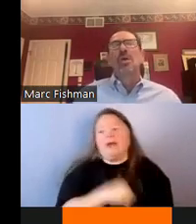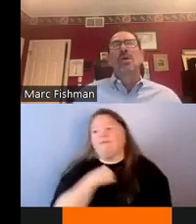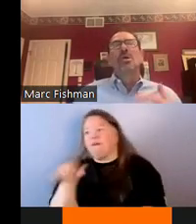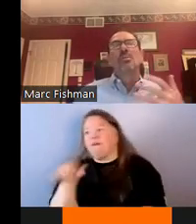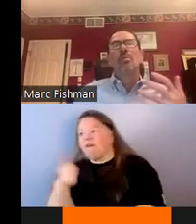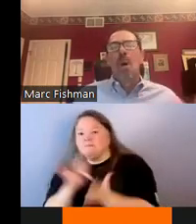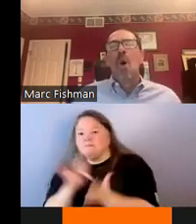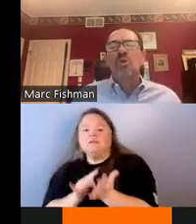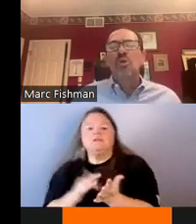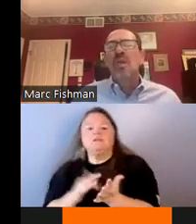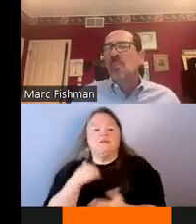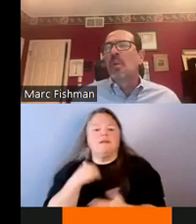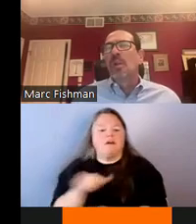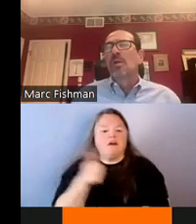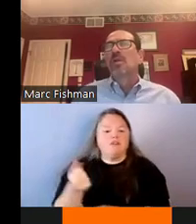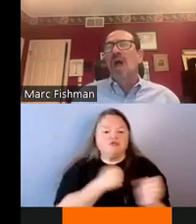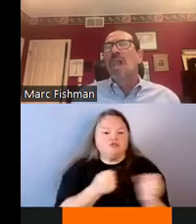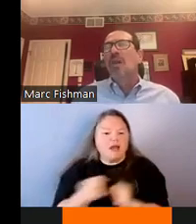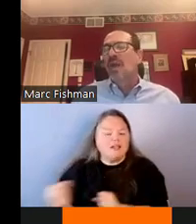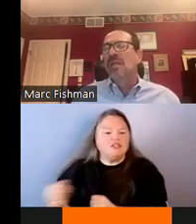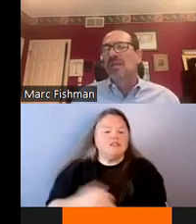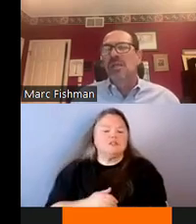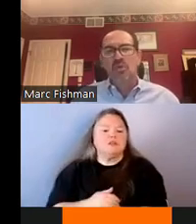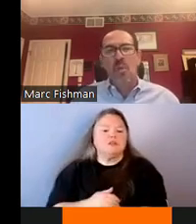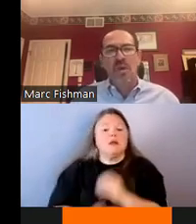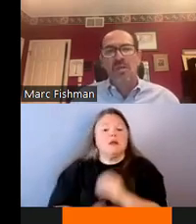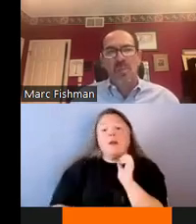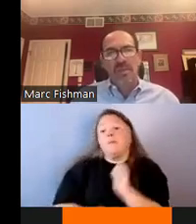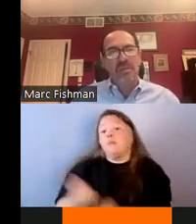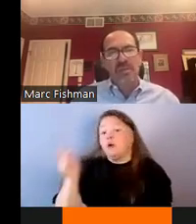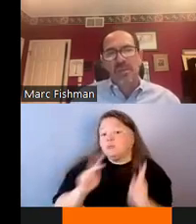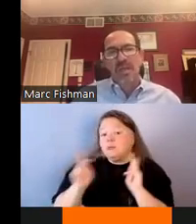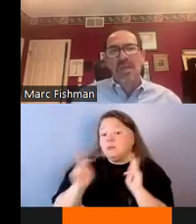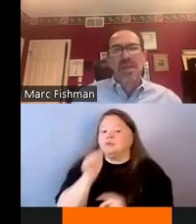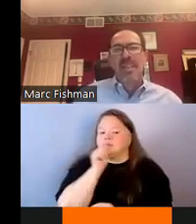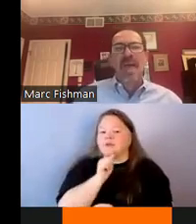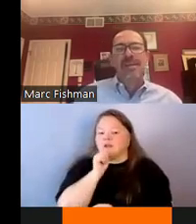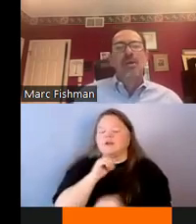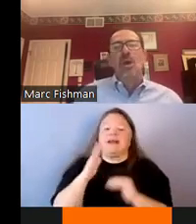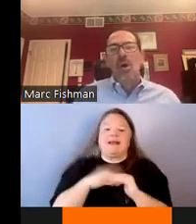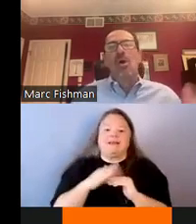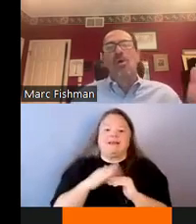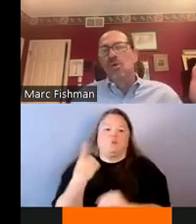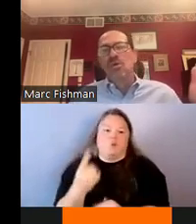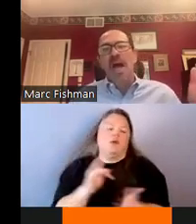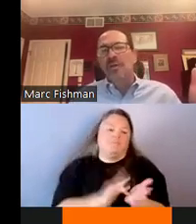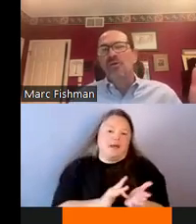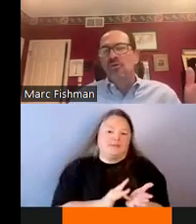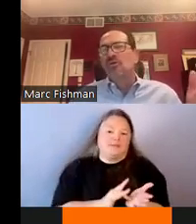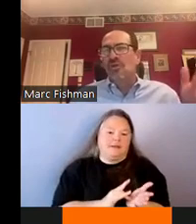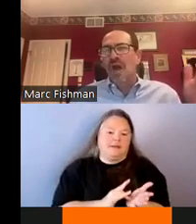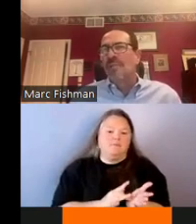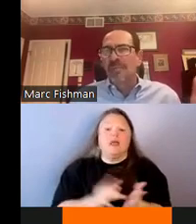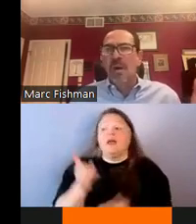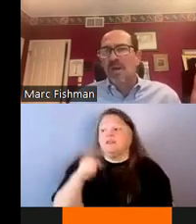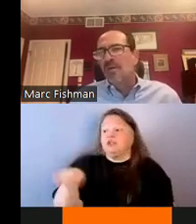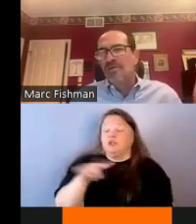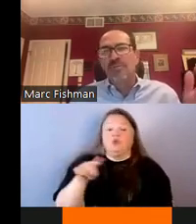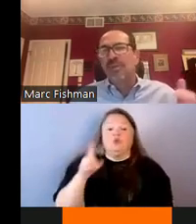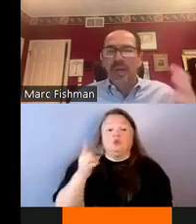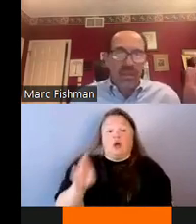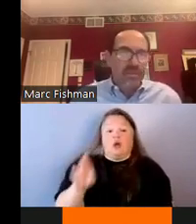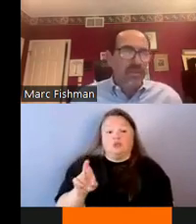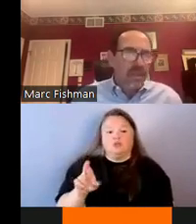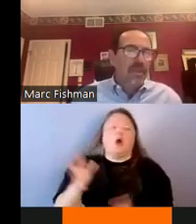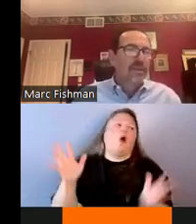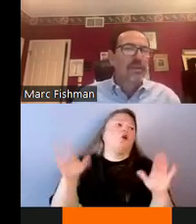strategies. Most people tolerate at least one of these medicines. And then, oh, you doctors, you're just trying to make money off